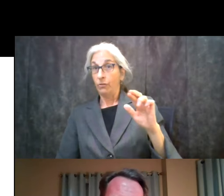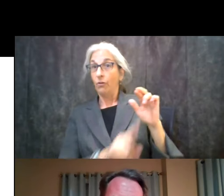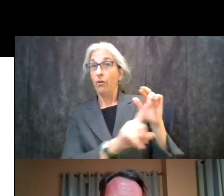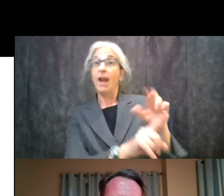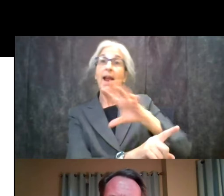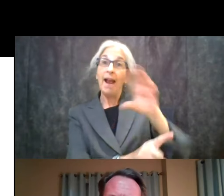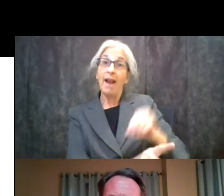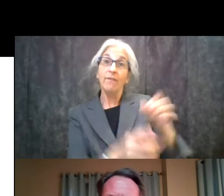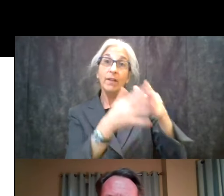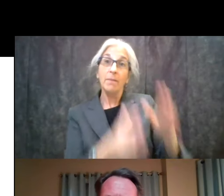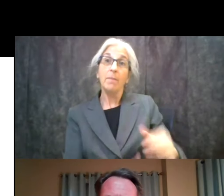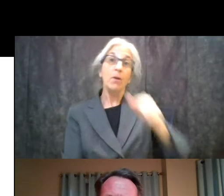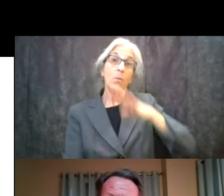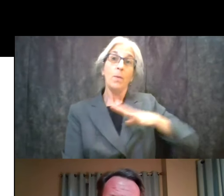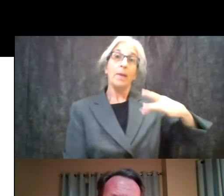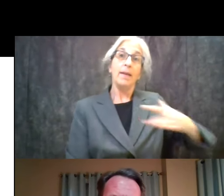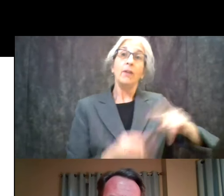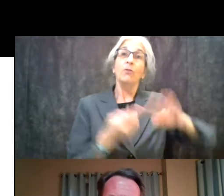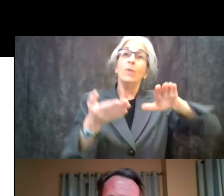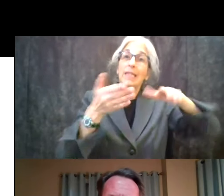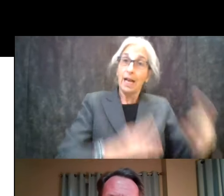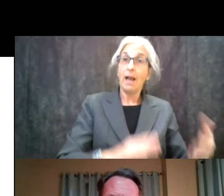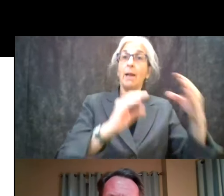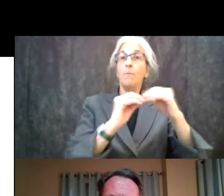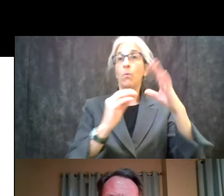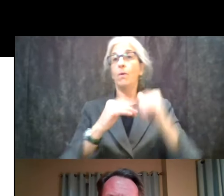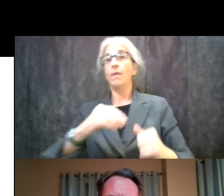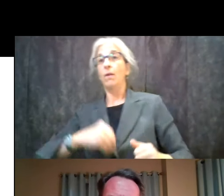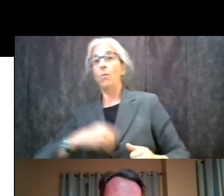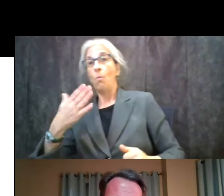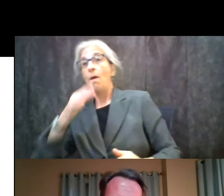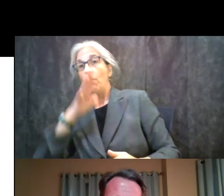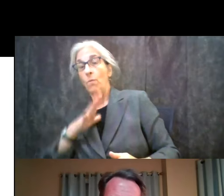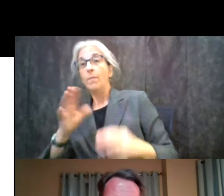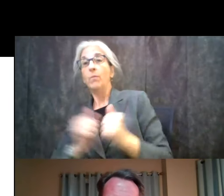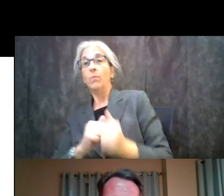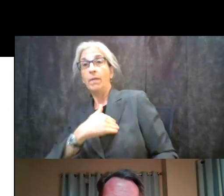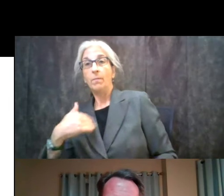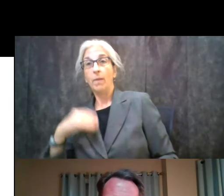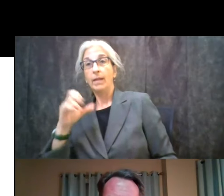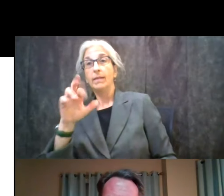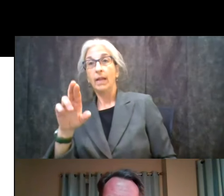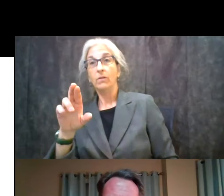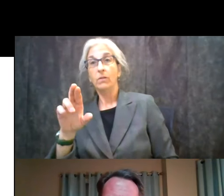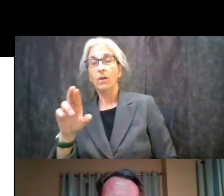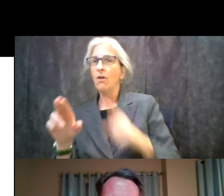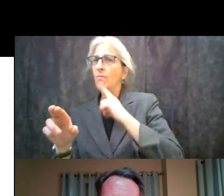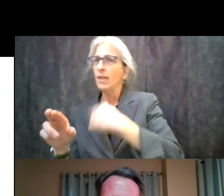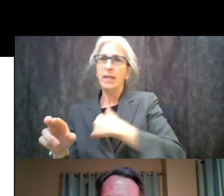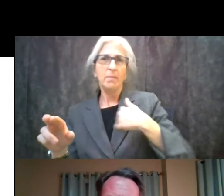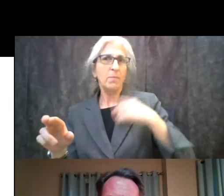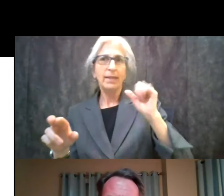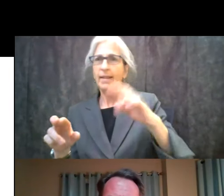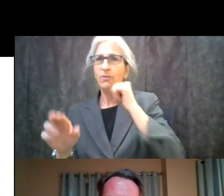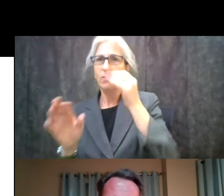breast cancer than white women. And that is a complex disparity because it turns out that breast cancer is not so simple. There are multiple different